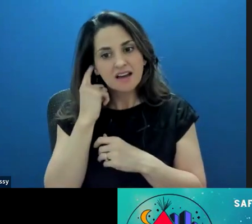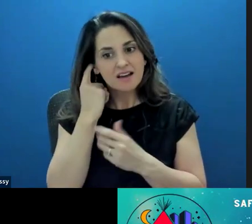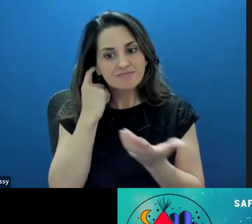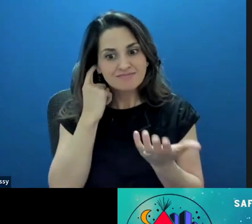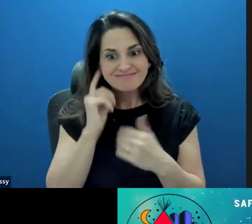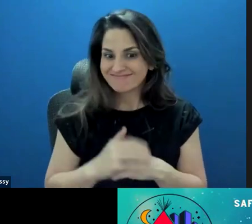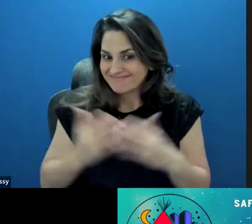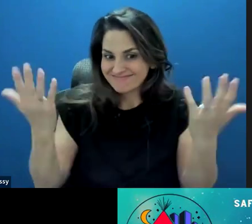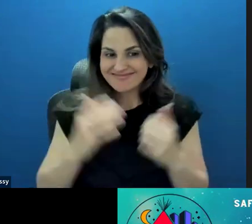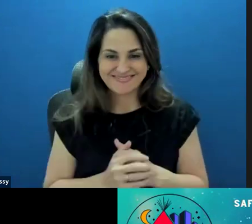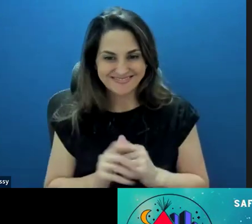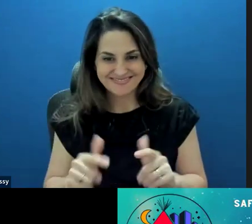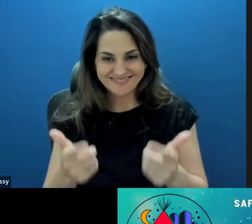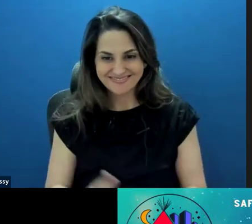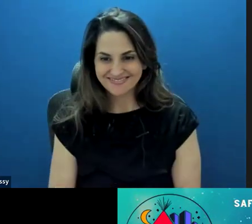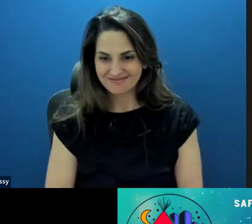Yeah.